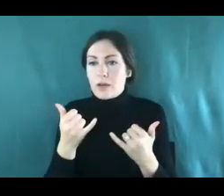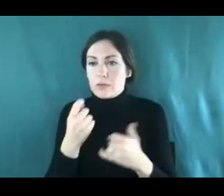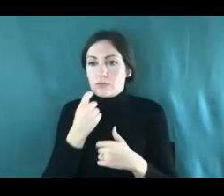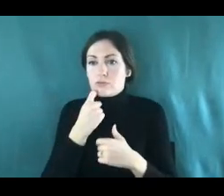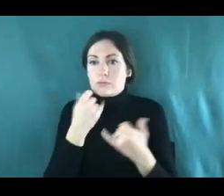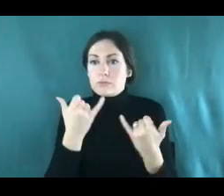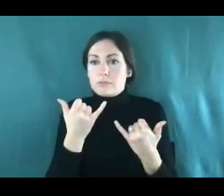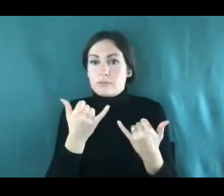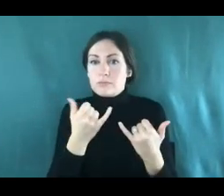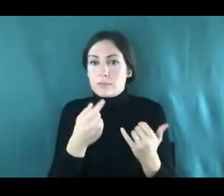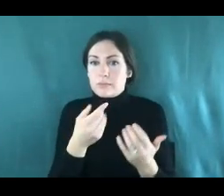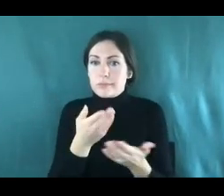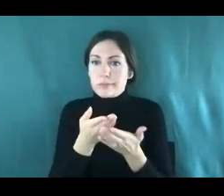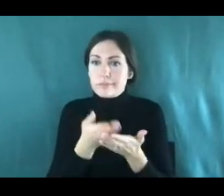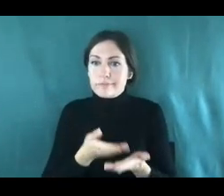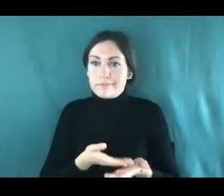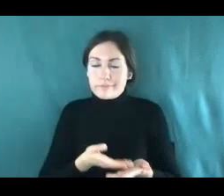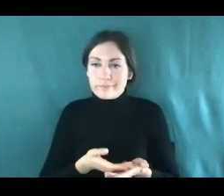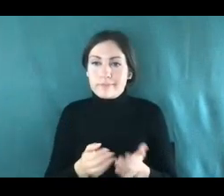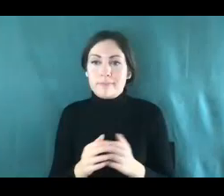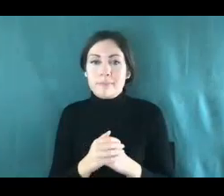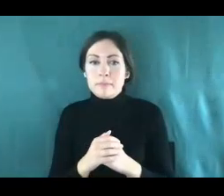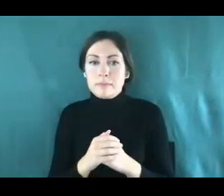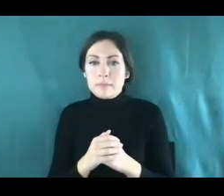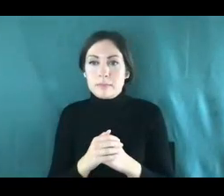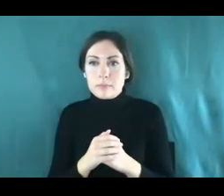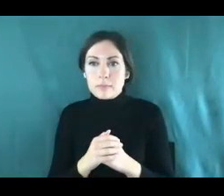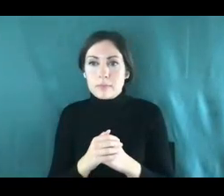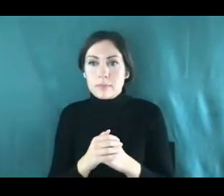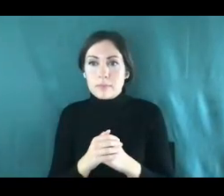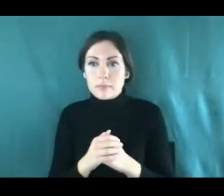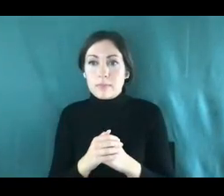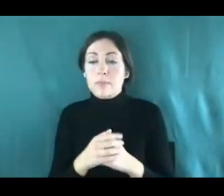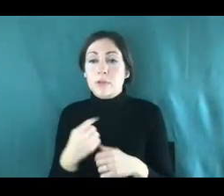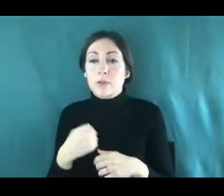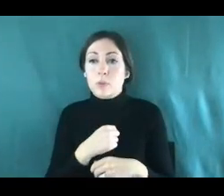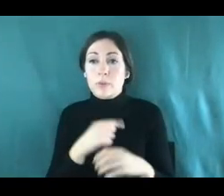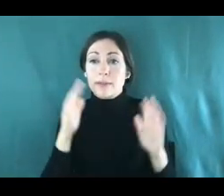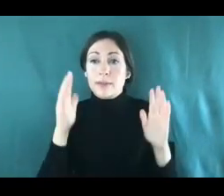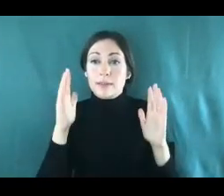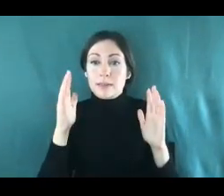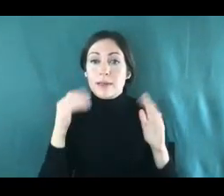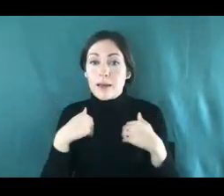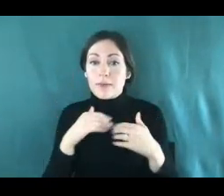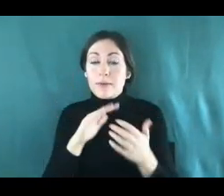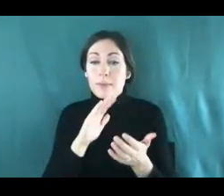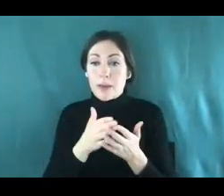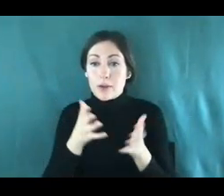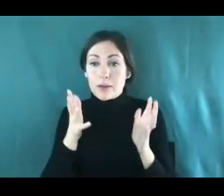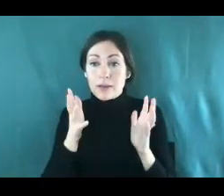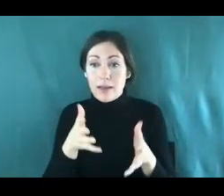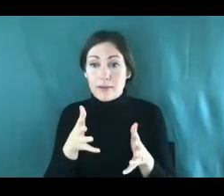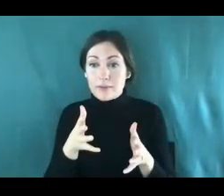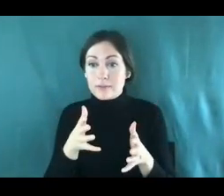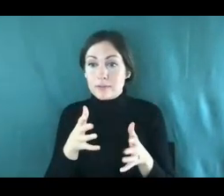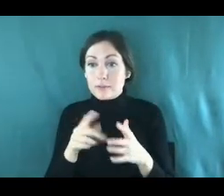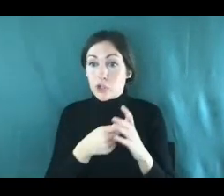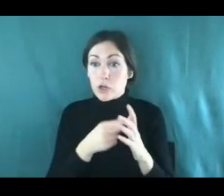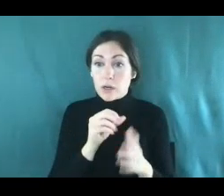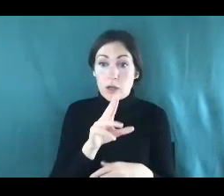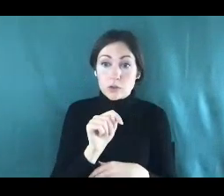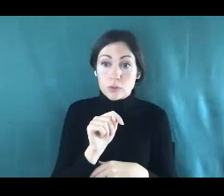through their reconciliation processes. We have a balance as of October 30th